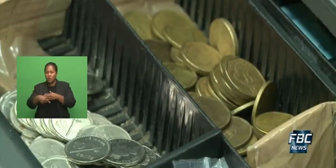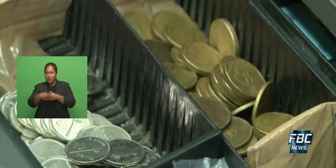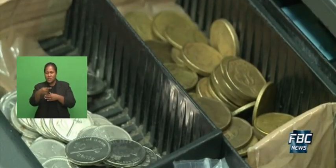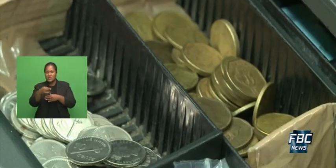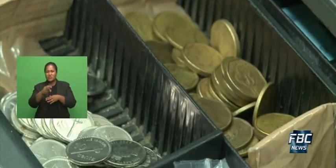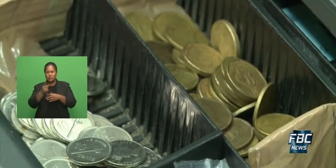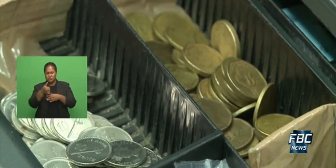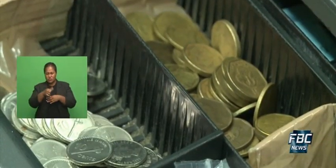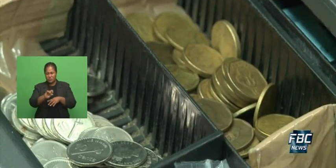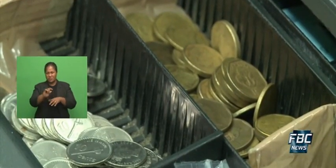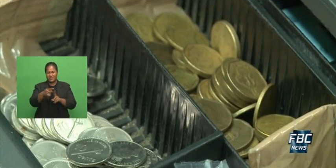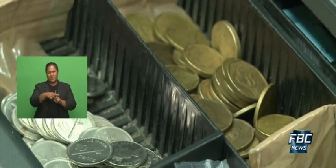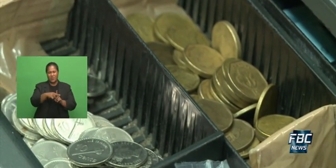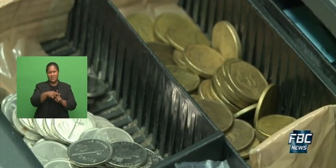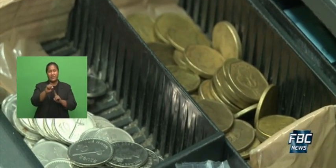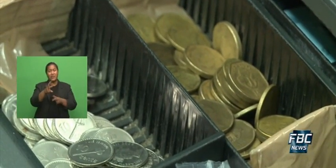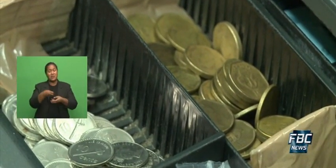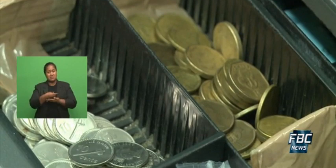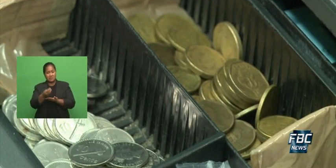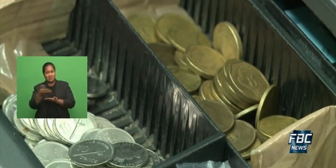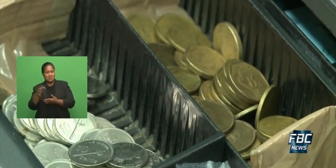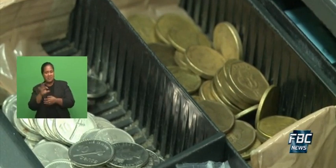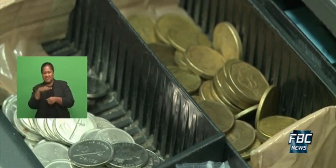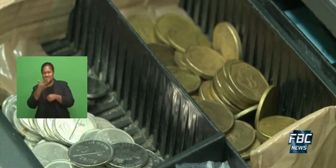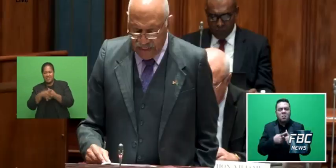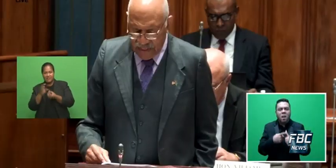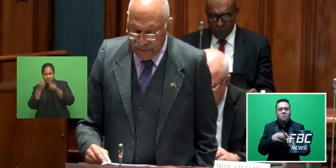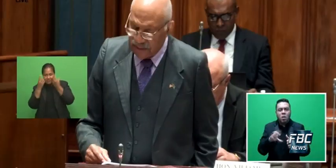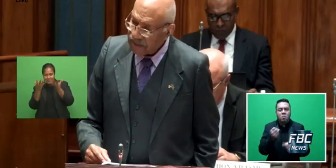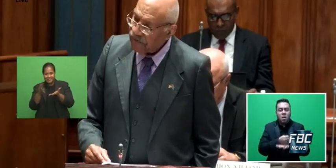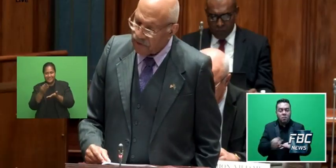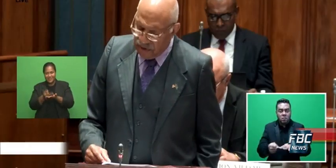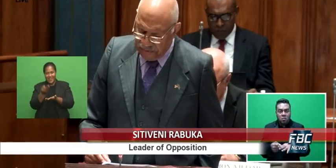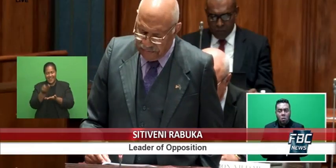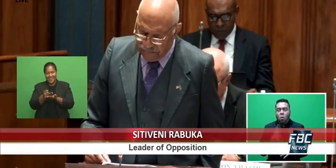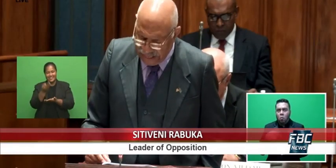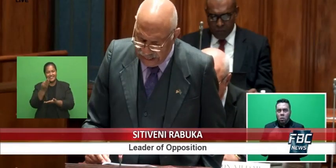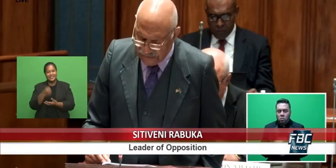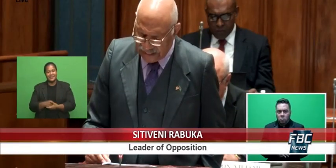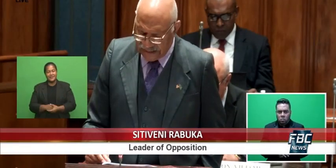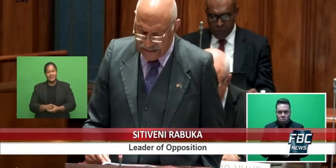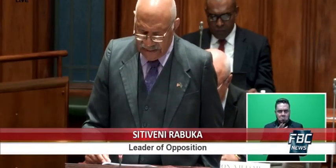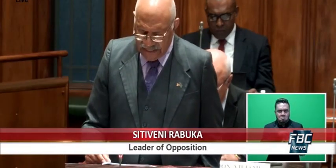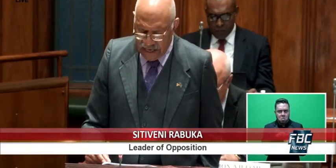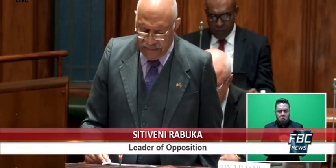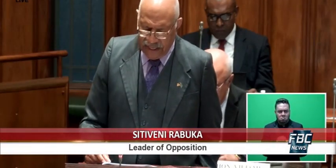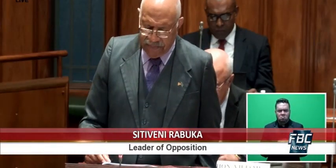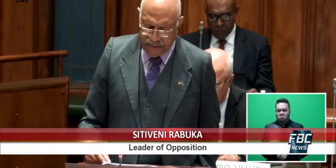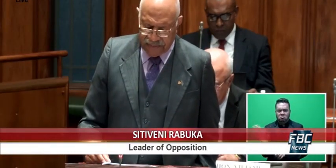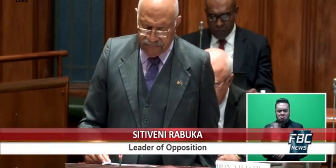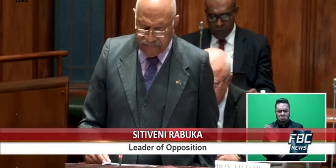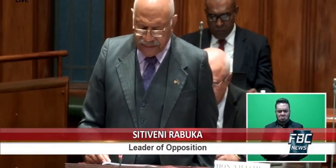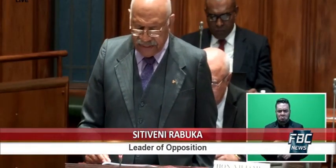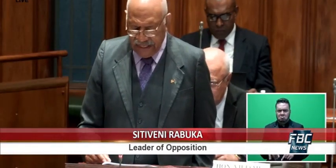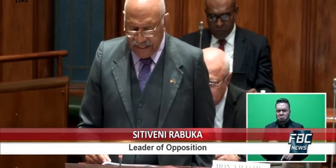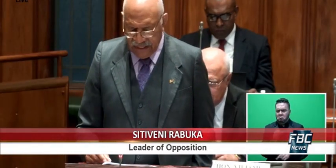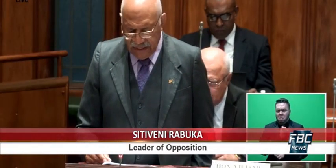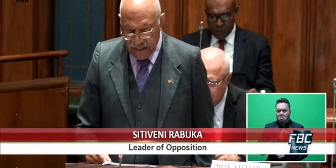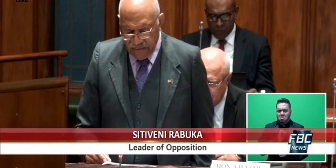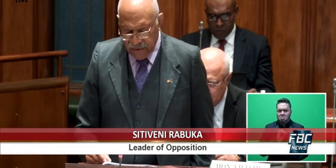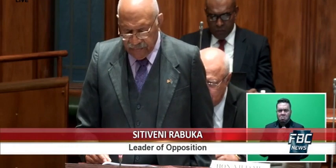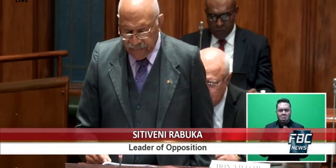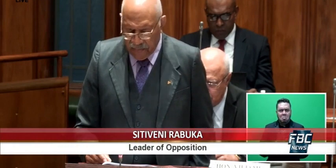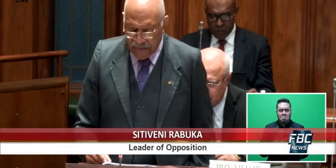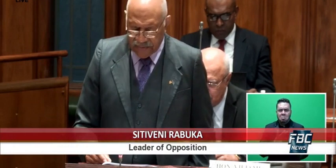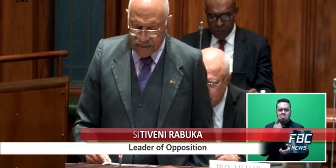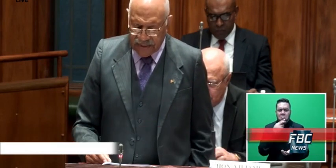expenditure and refuses to consolidate government finances. The Minister for Economy blames us, and me personally,